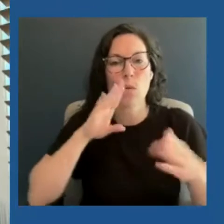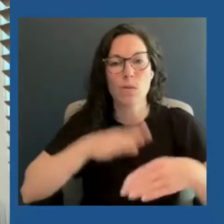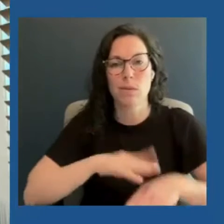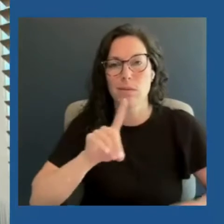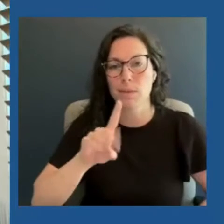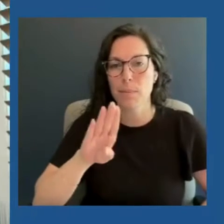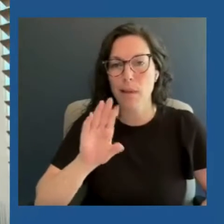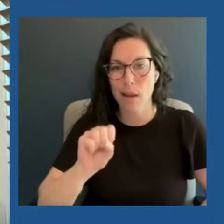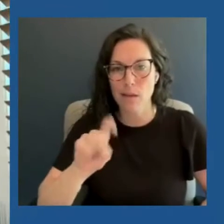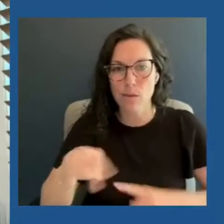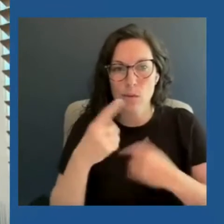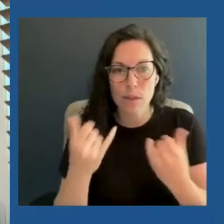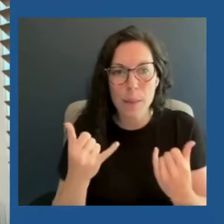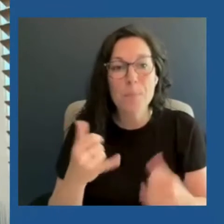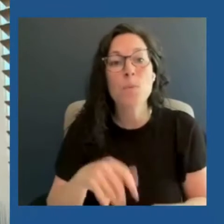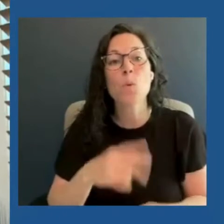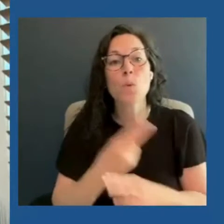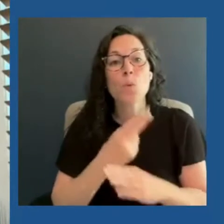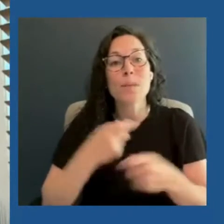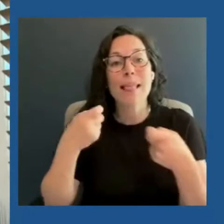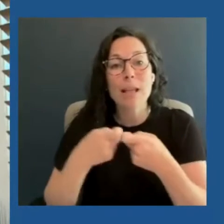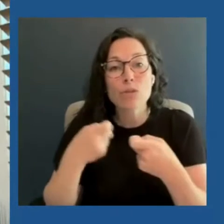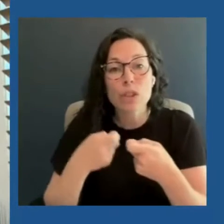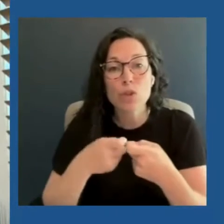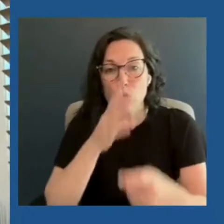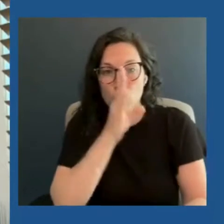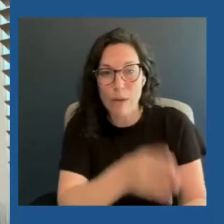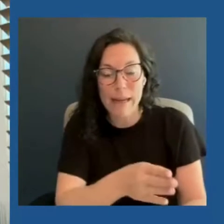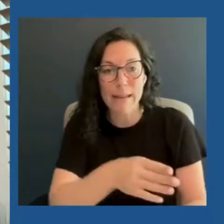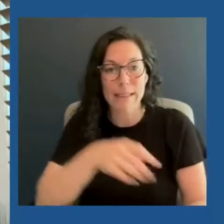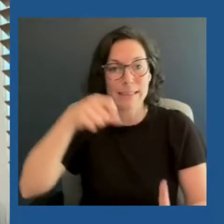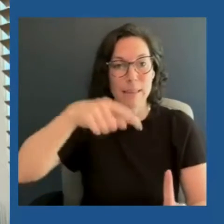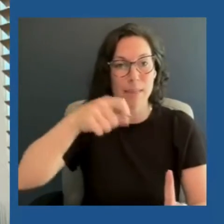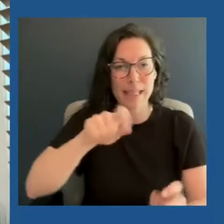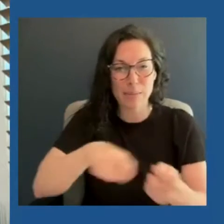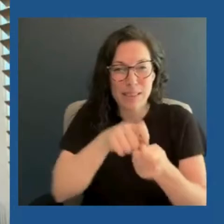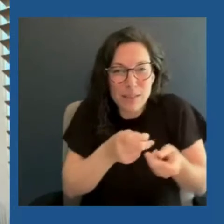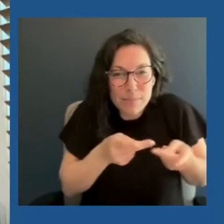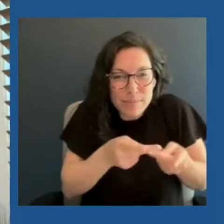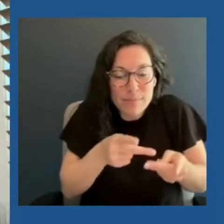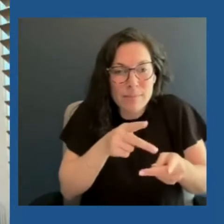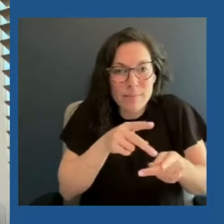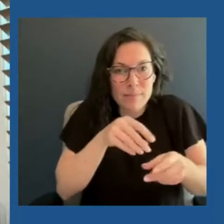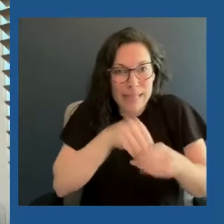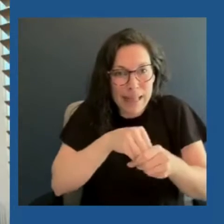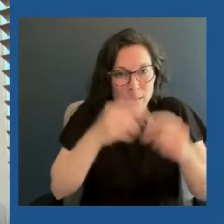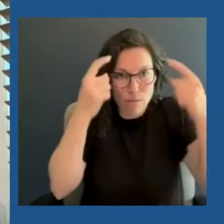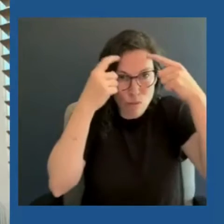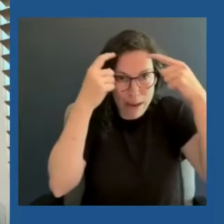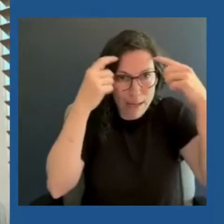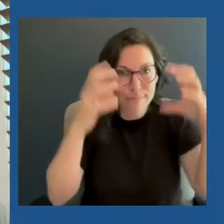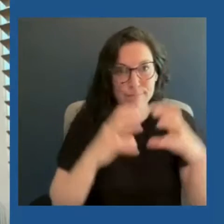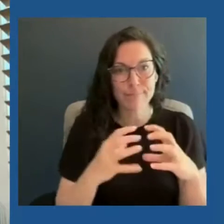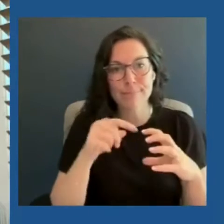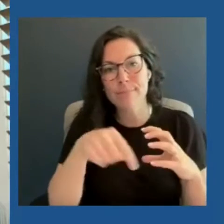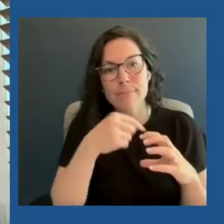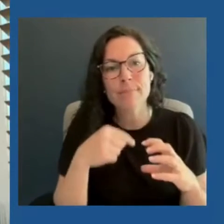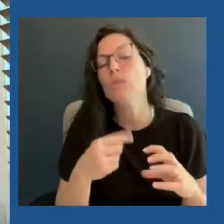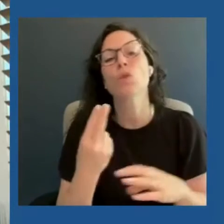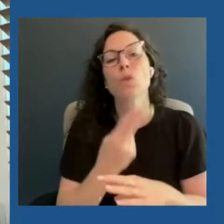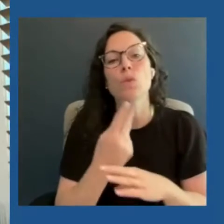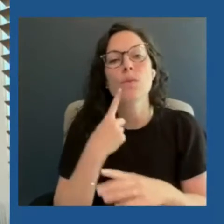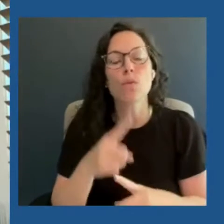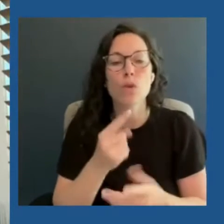uses electricity to directly stimulate sites in the brain. DBS is FDA cleared to treat severe